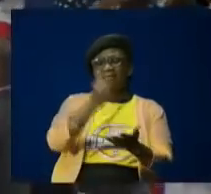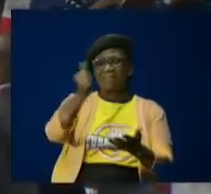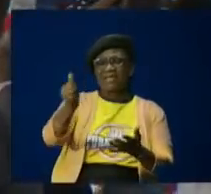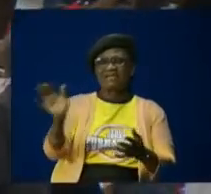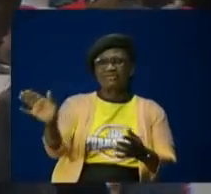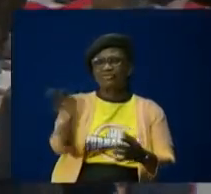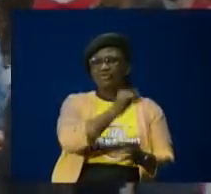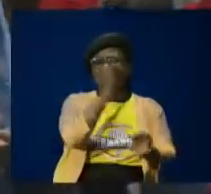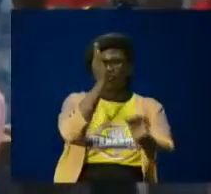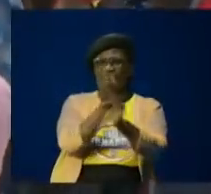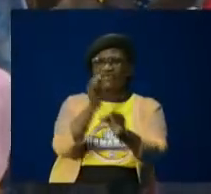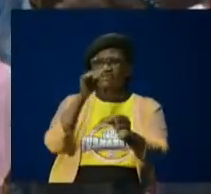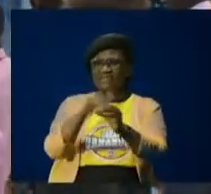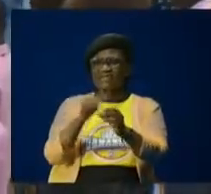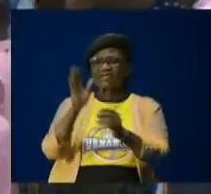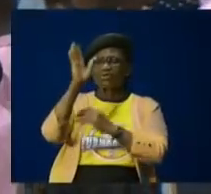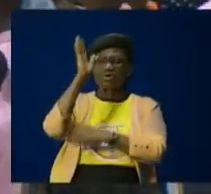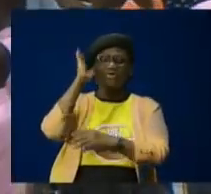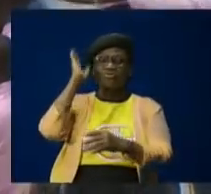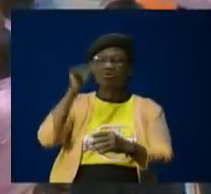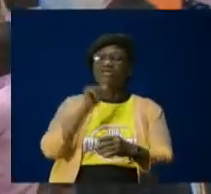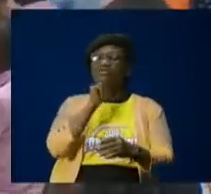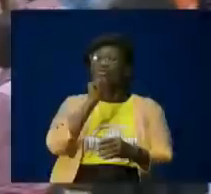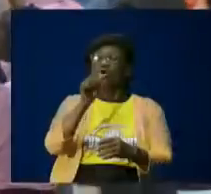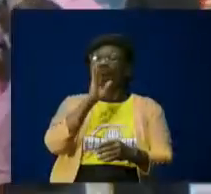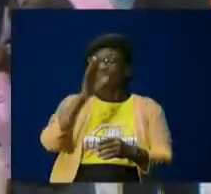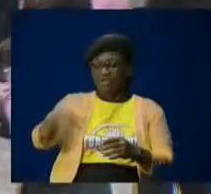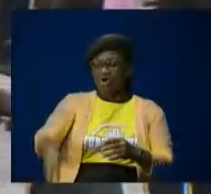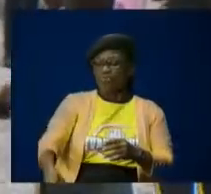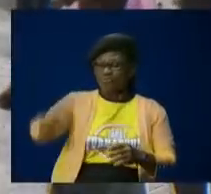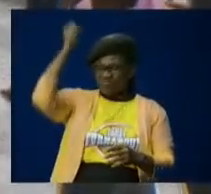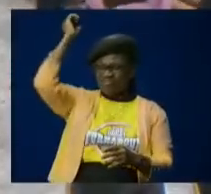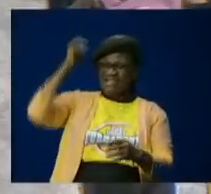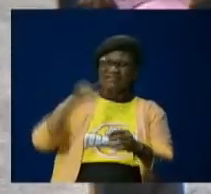Your faith in God will not be uprooted.